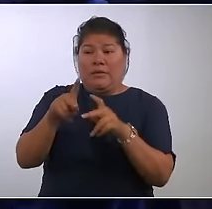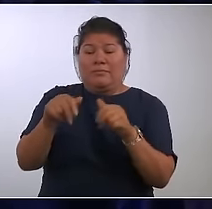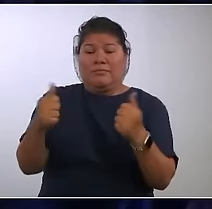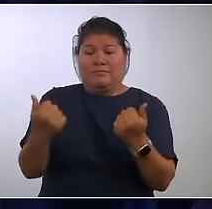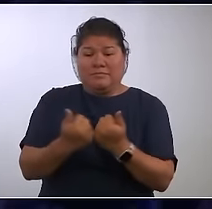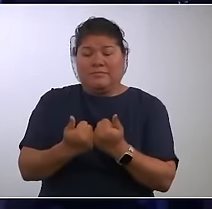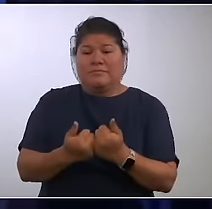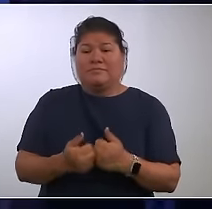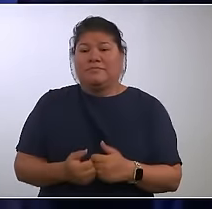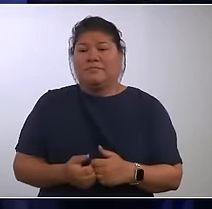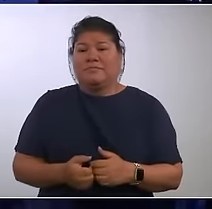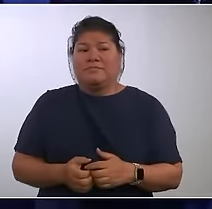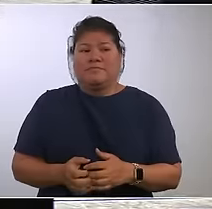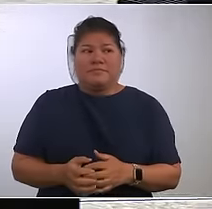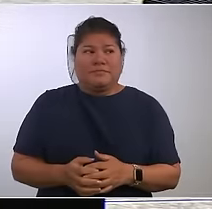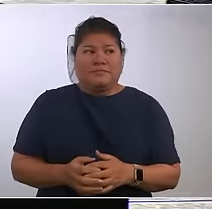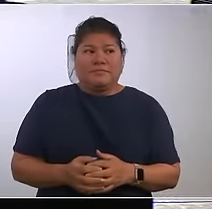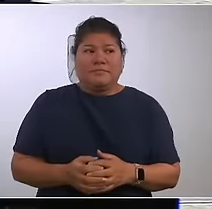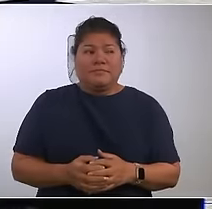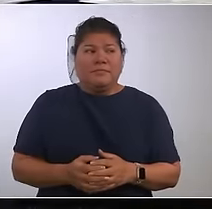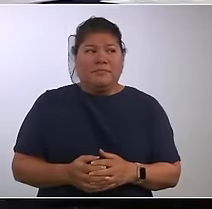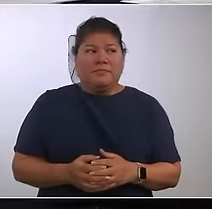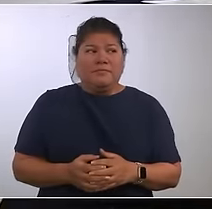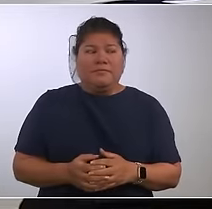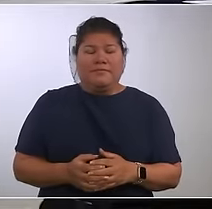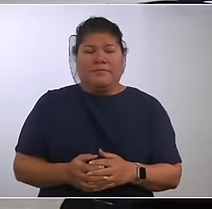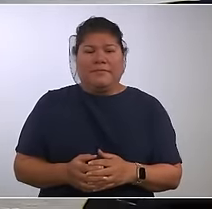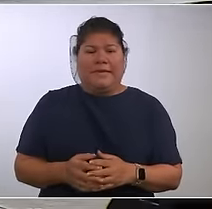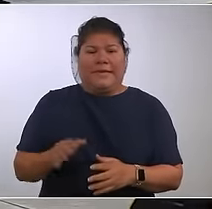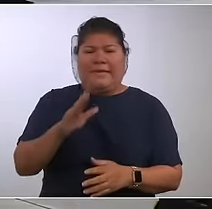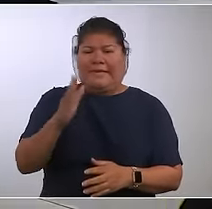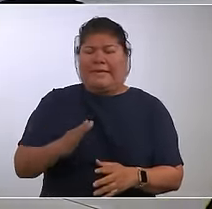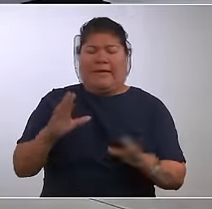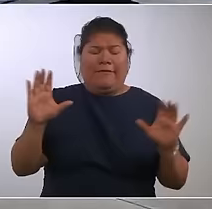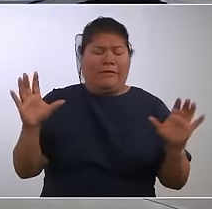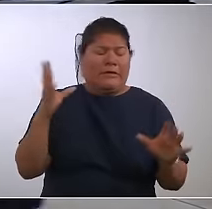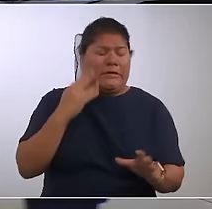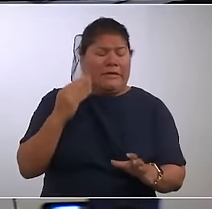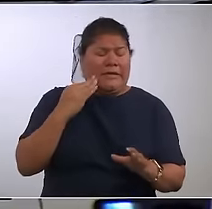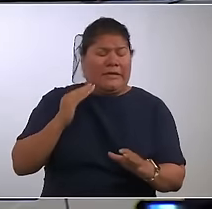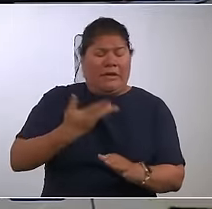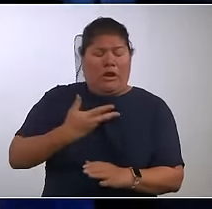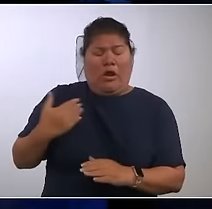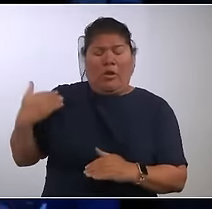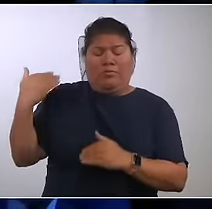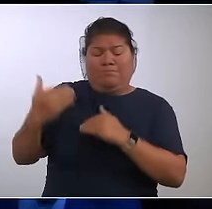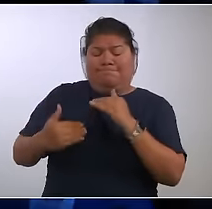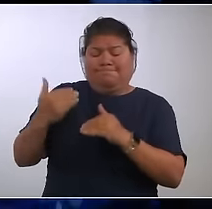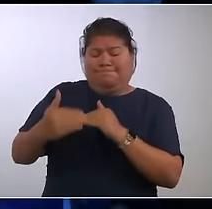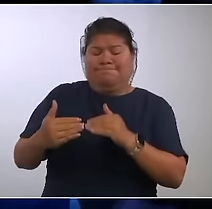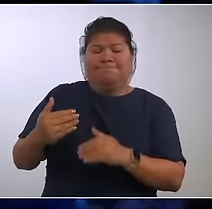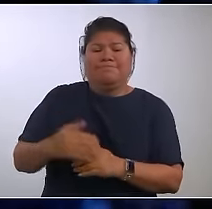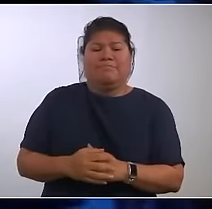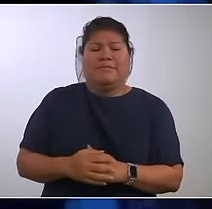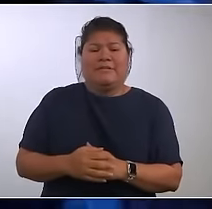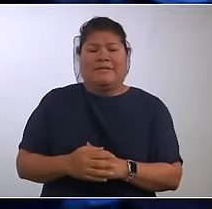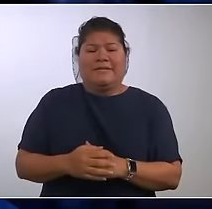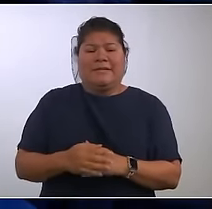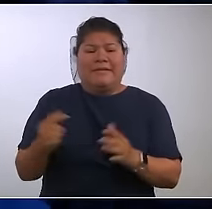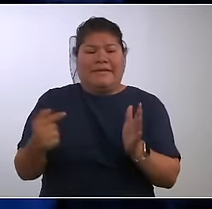asamblea apostólica, to use the women of the apostolic como nunca assembly, lo ha hecho en nuestra historia, like he's never done in our history,